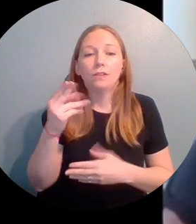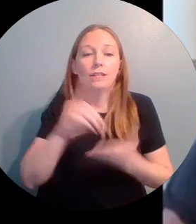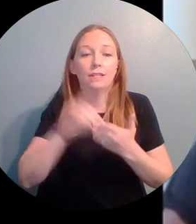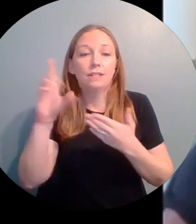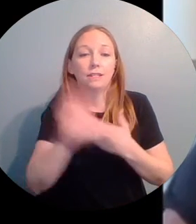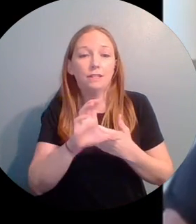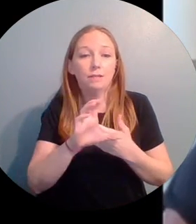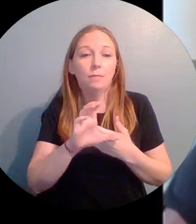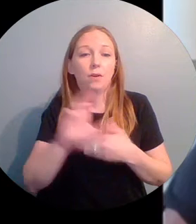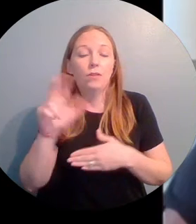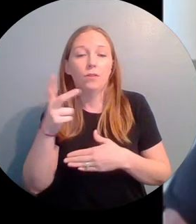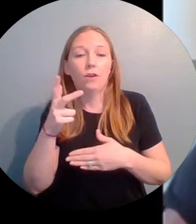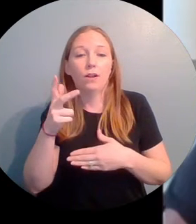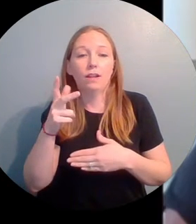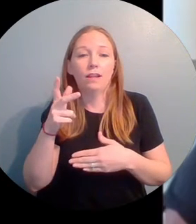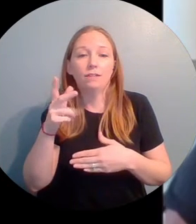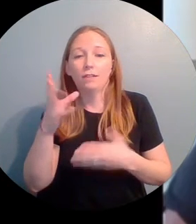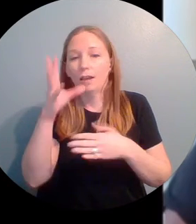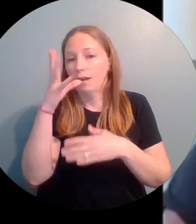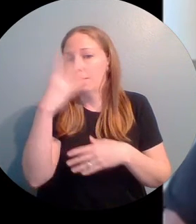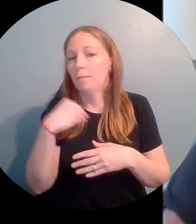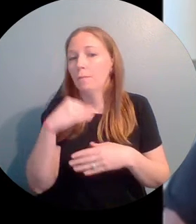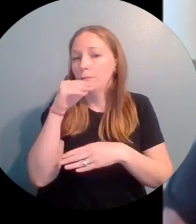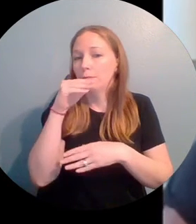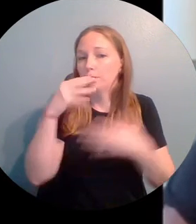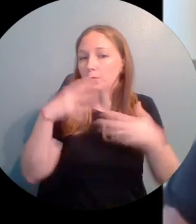pajamas to school on December 3rd.